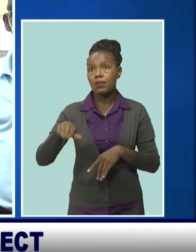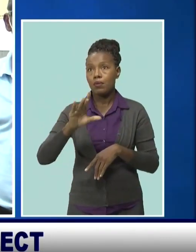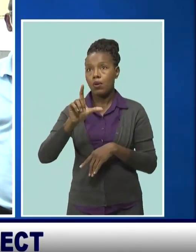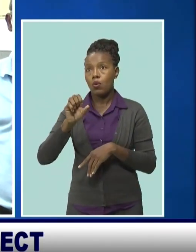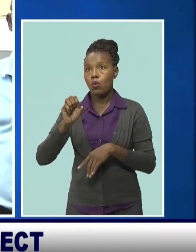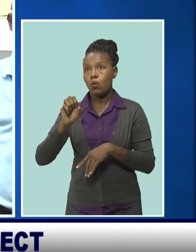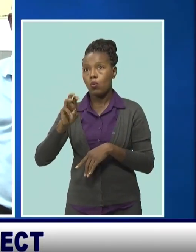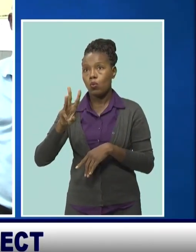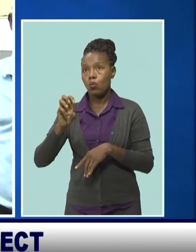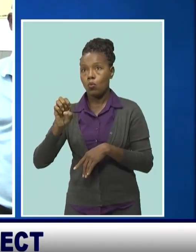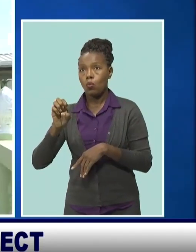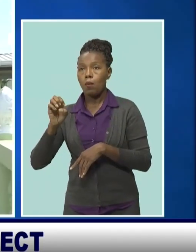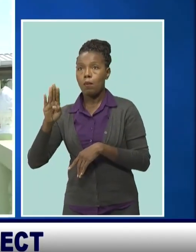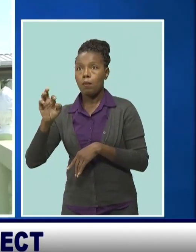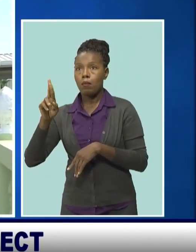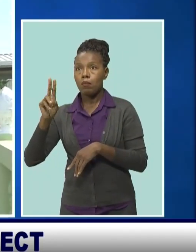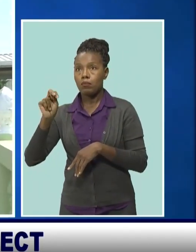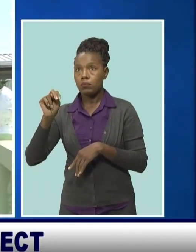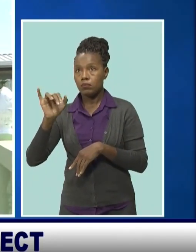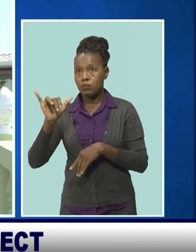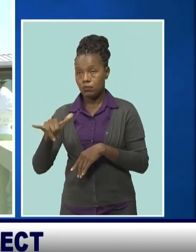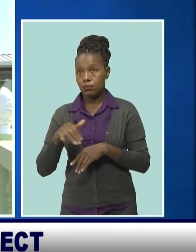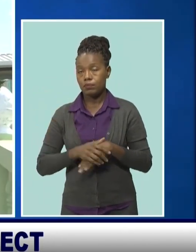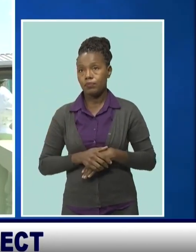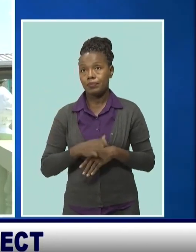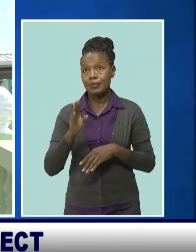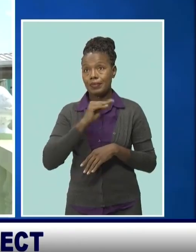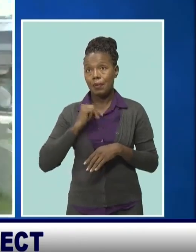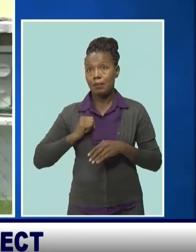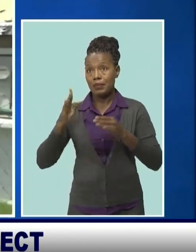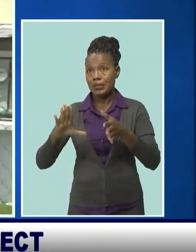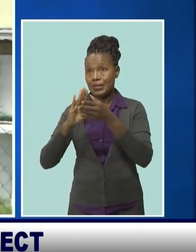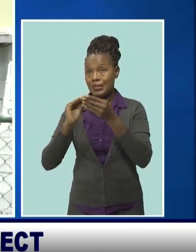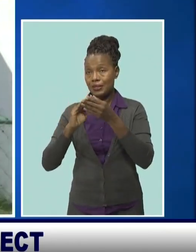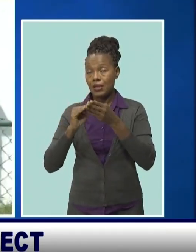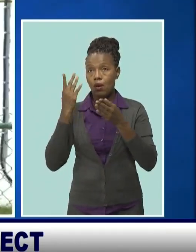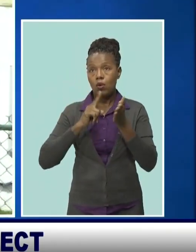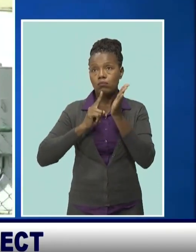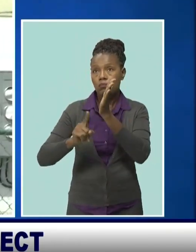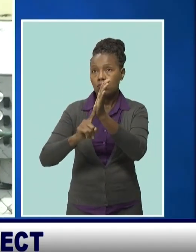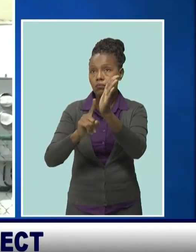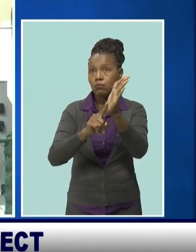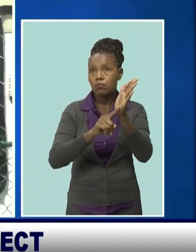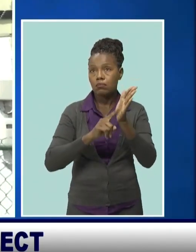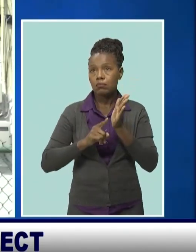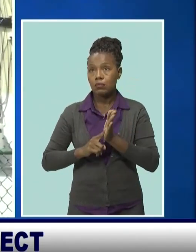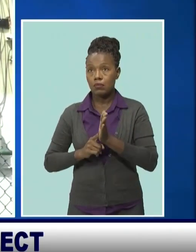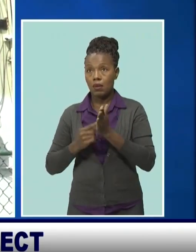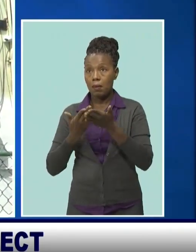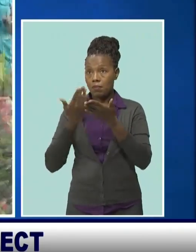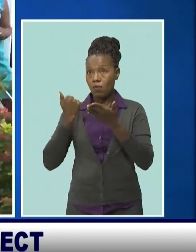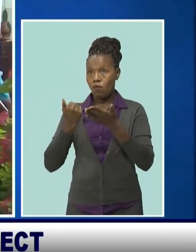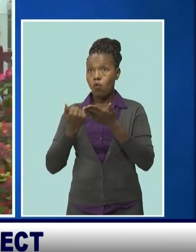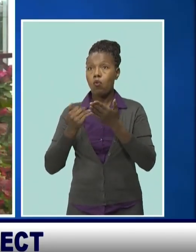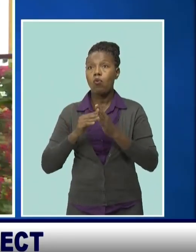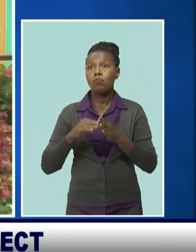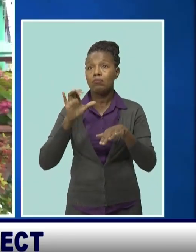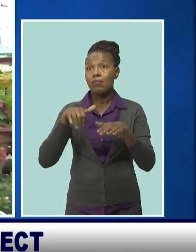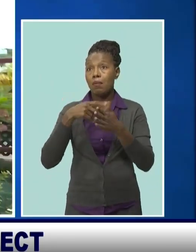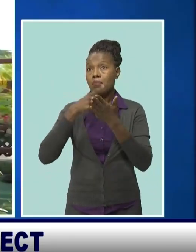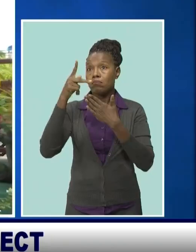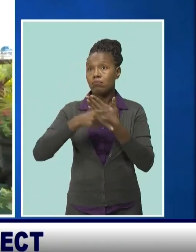the two. The housing minister says a social survey will be done before the project comes to fruition. We speak to the